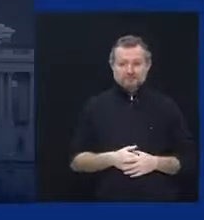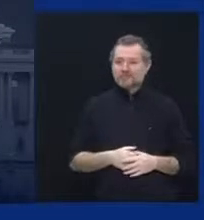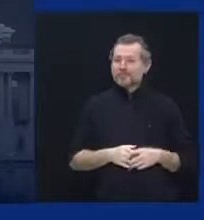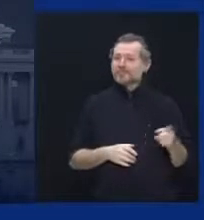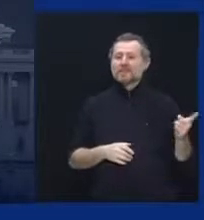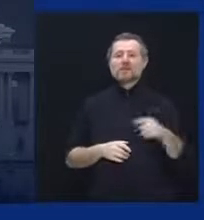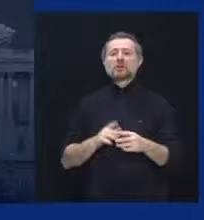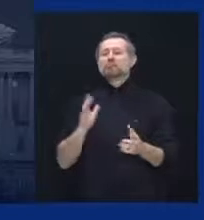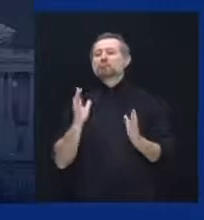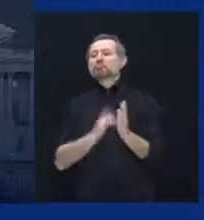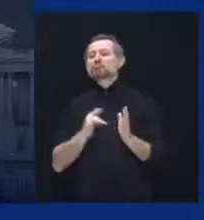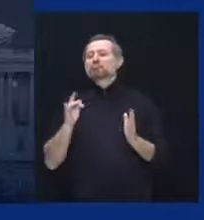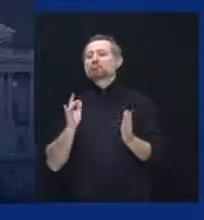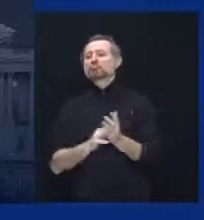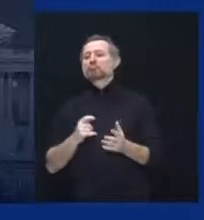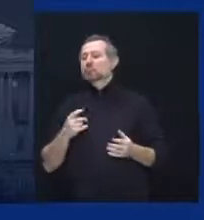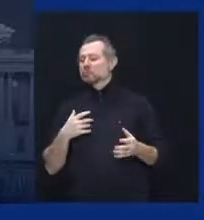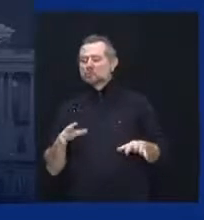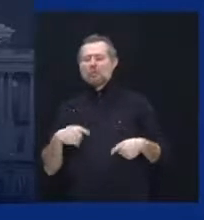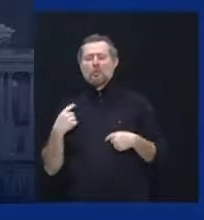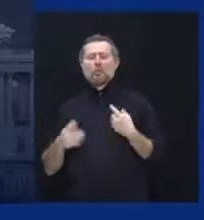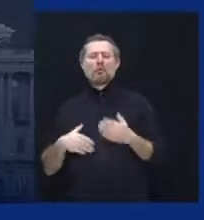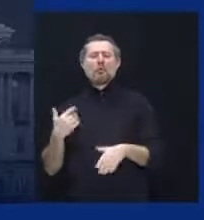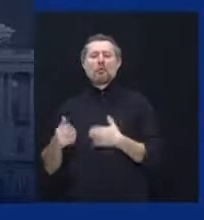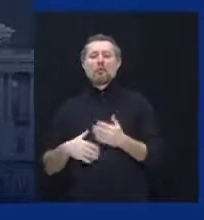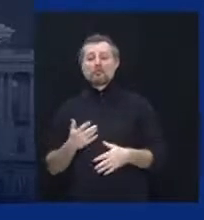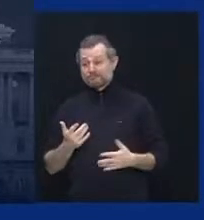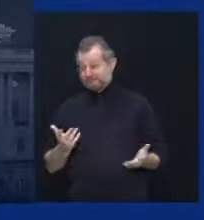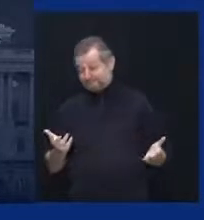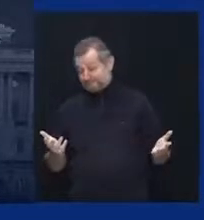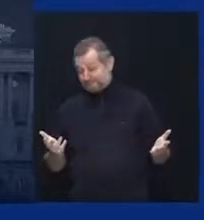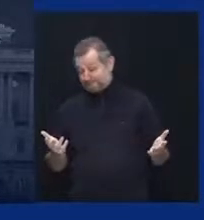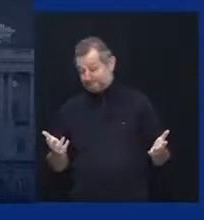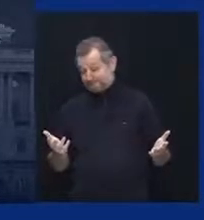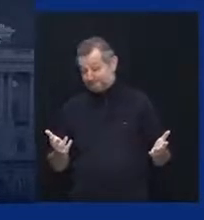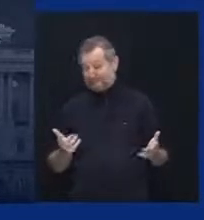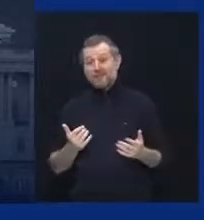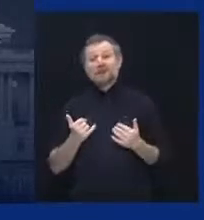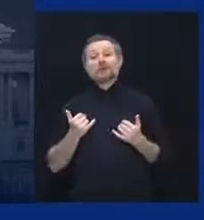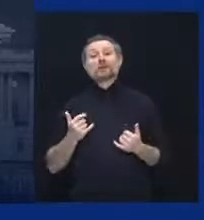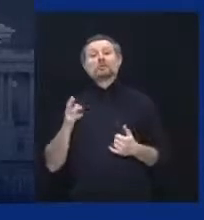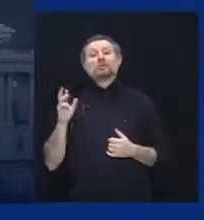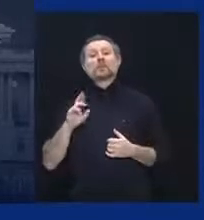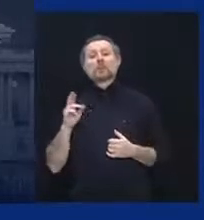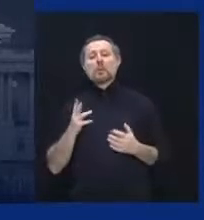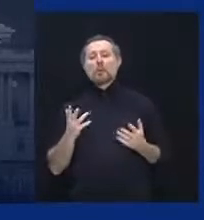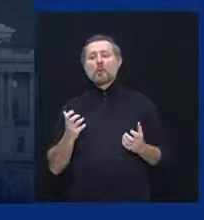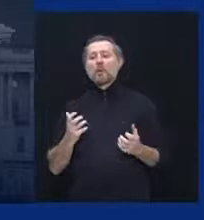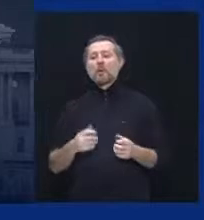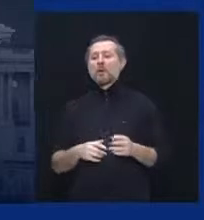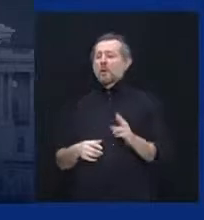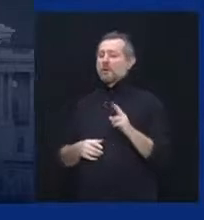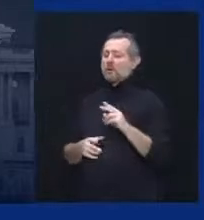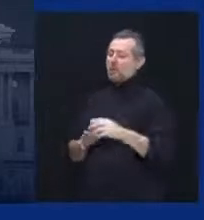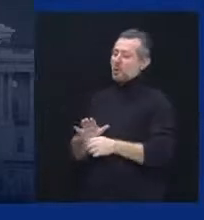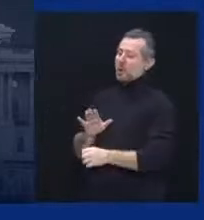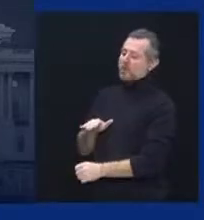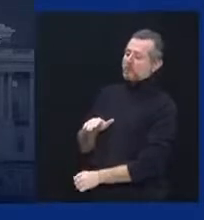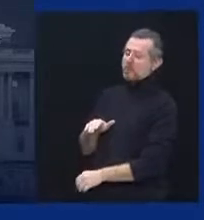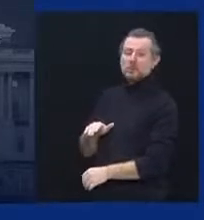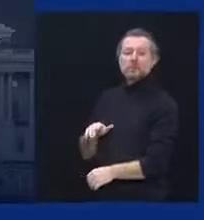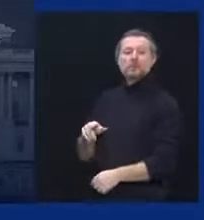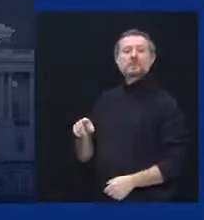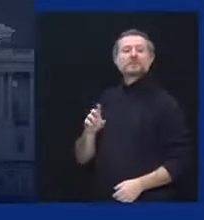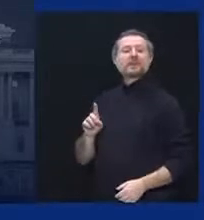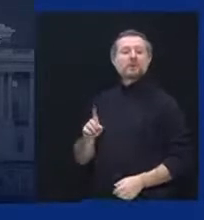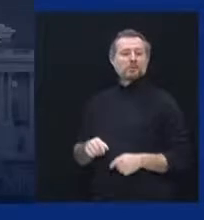it. It wasn't fair, it wasn't just. It was pure politics. They took from the blue states, they gave to the red. And the state